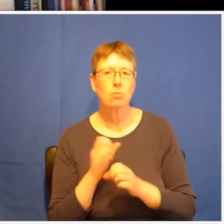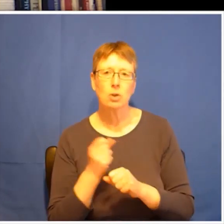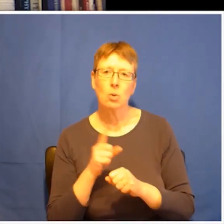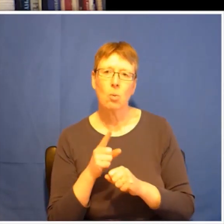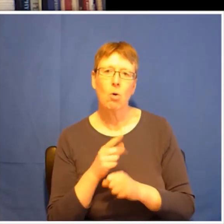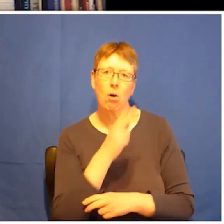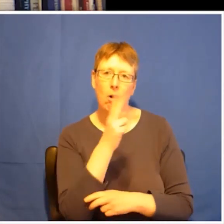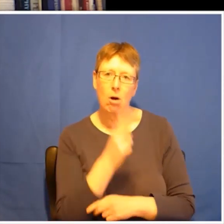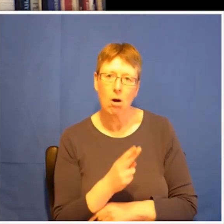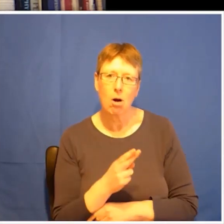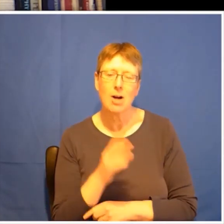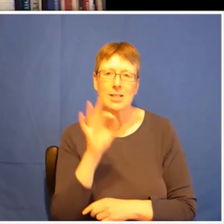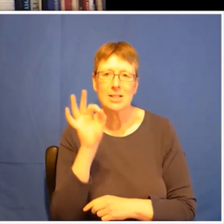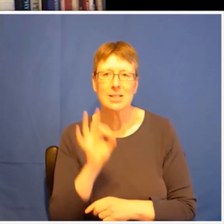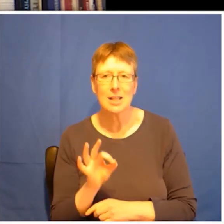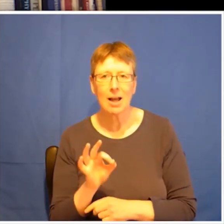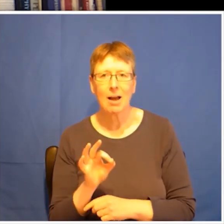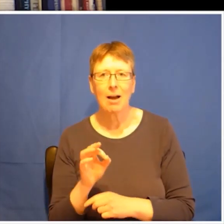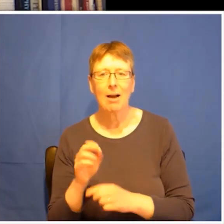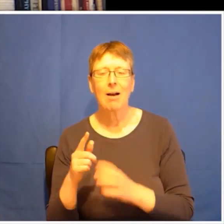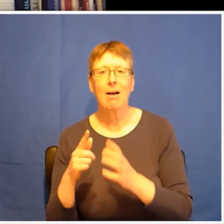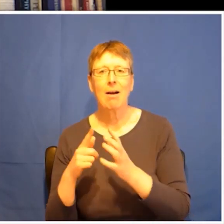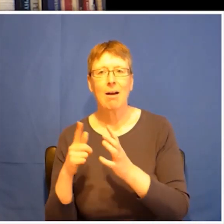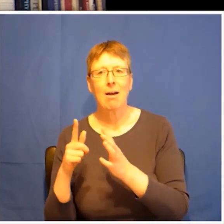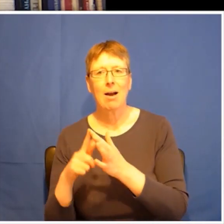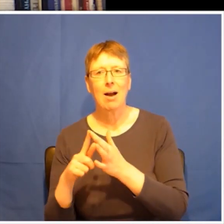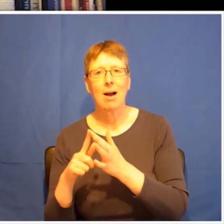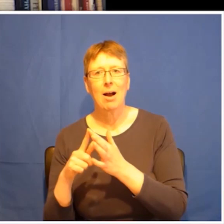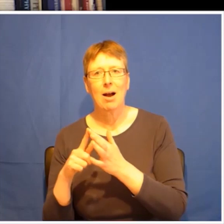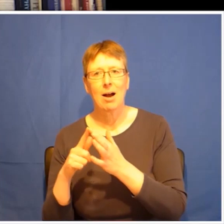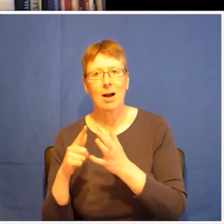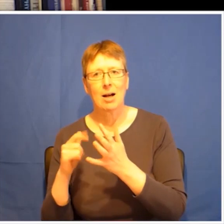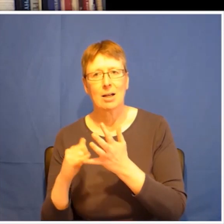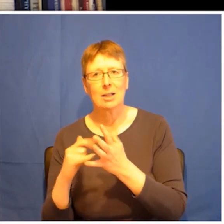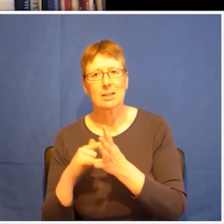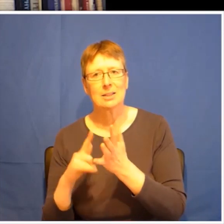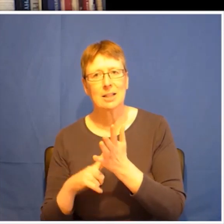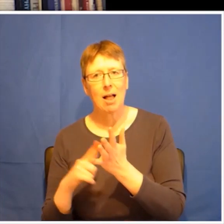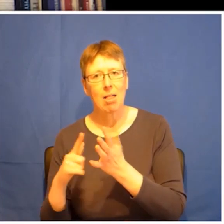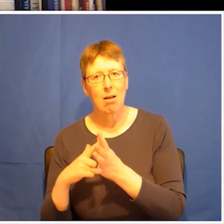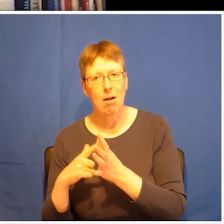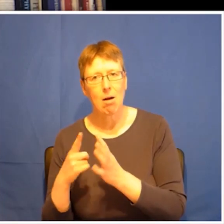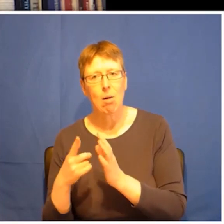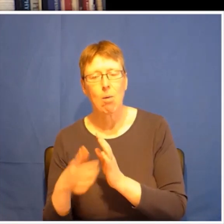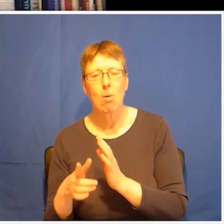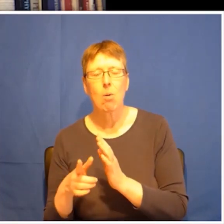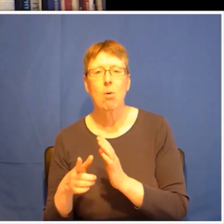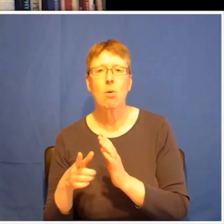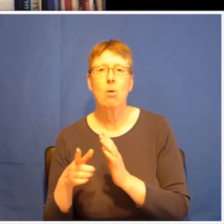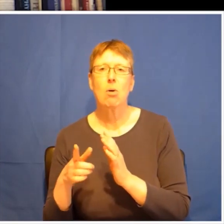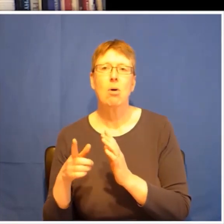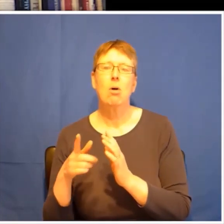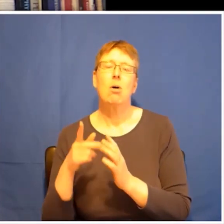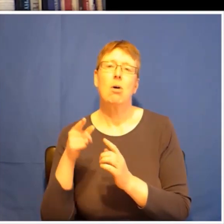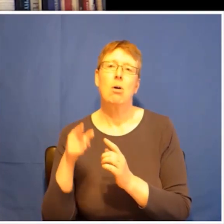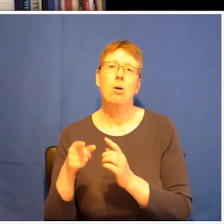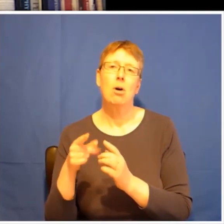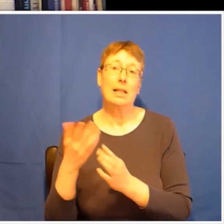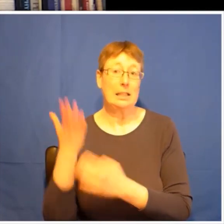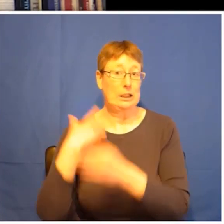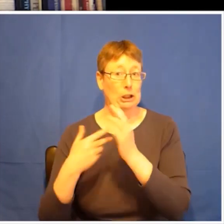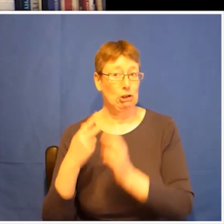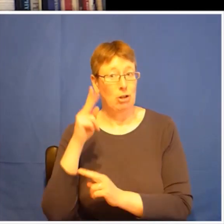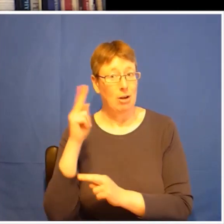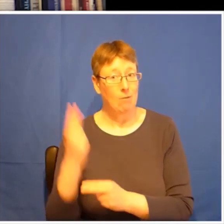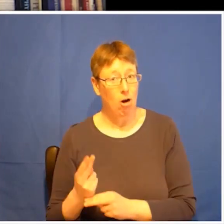from programmes in art, design, ASALA, the Edinburgh School of Architecture and Landscape Architecture, History of Art, or the Reed